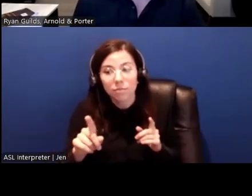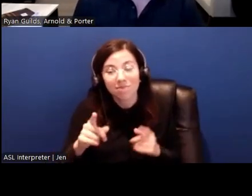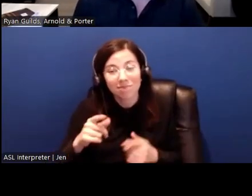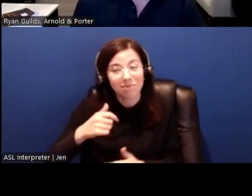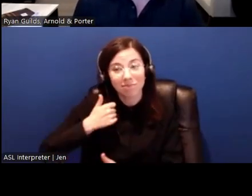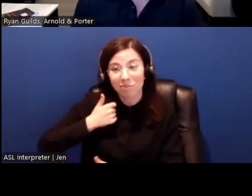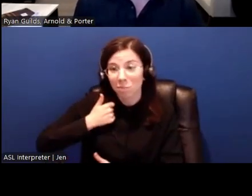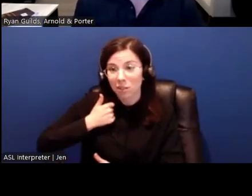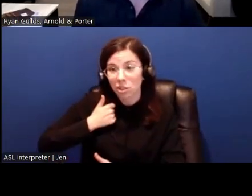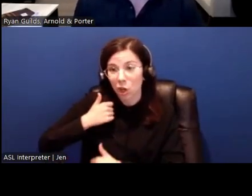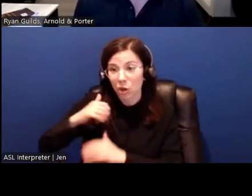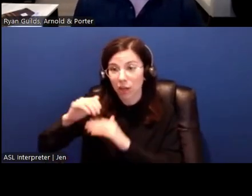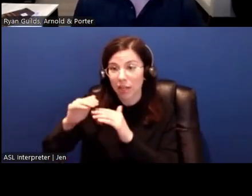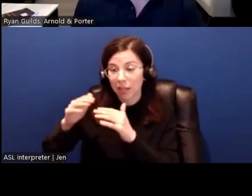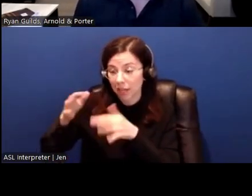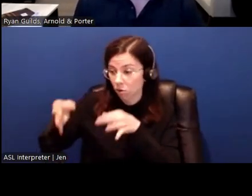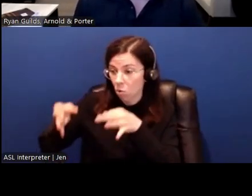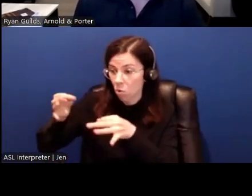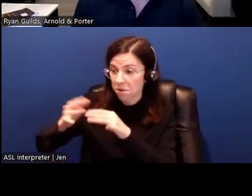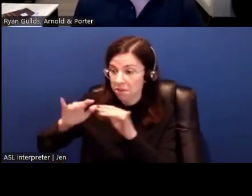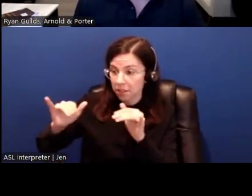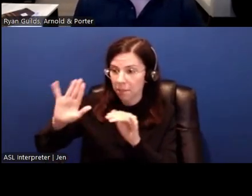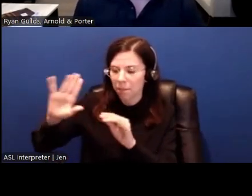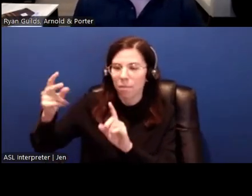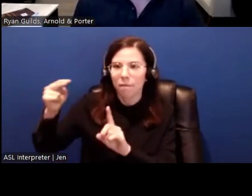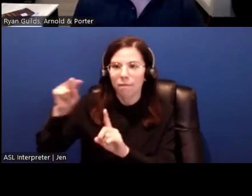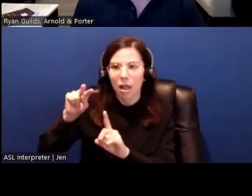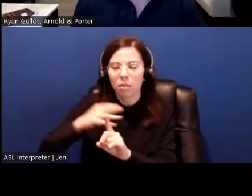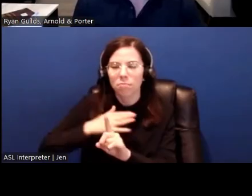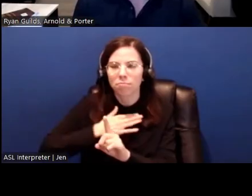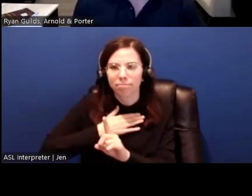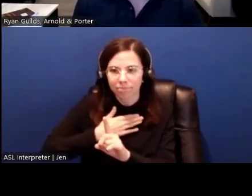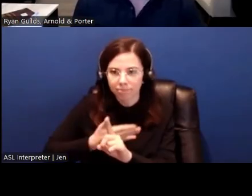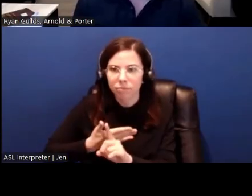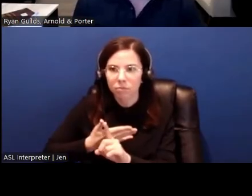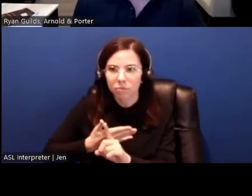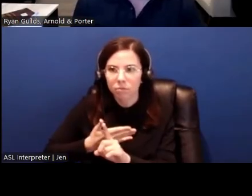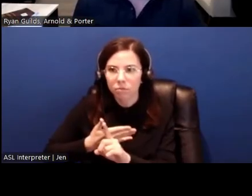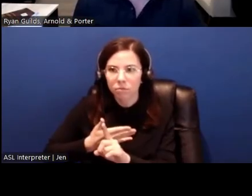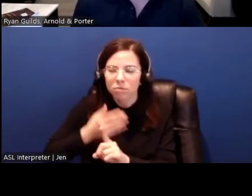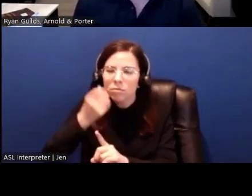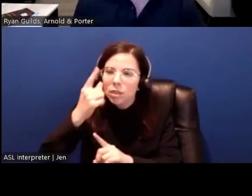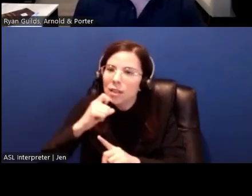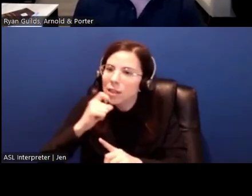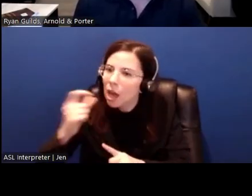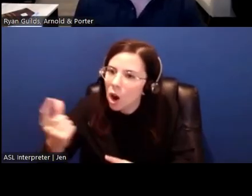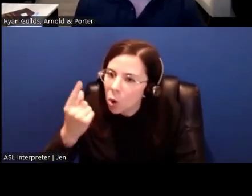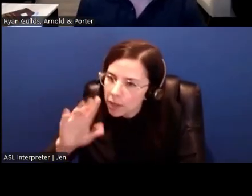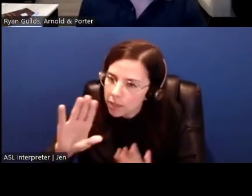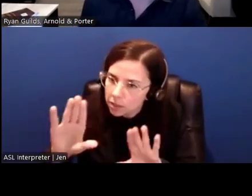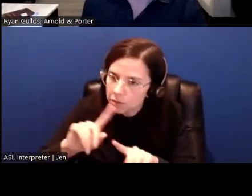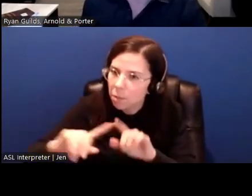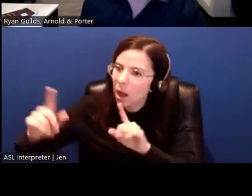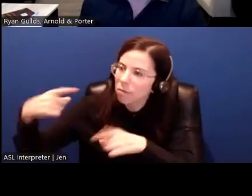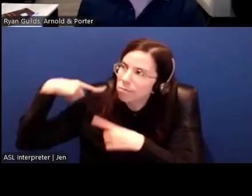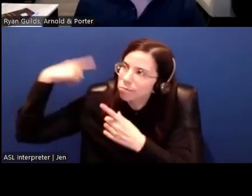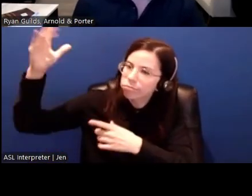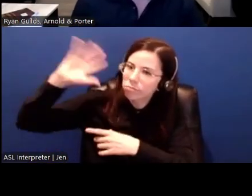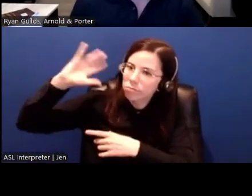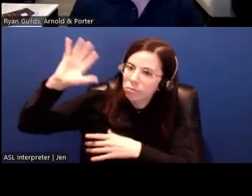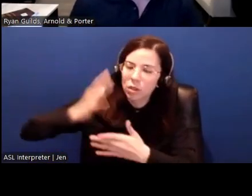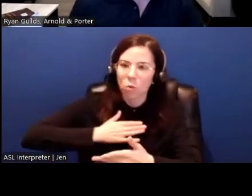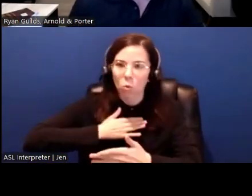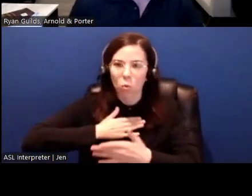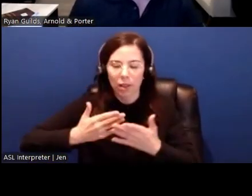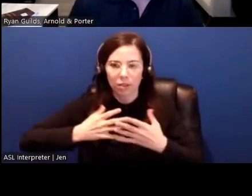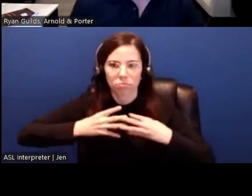justice system has a view that it is willing to proceed with this is not uniform, but has in the past been willing to proceed with